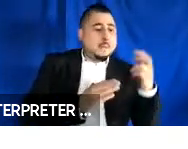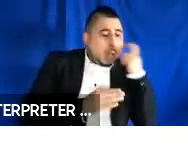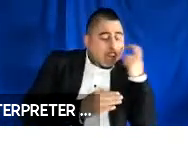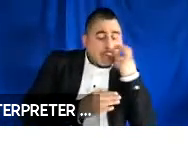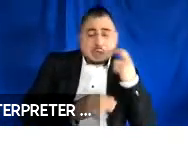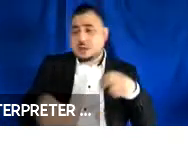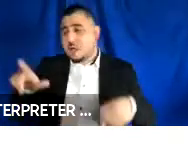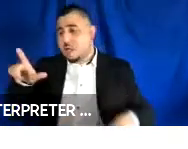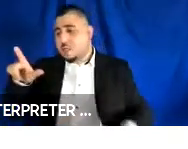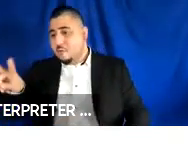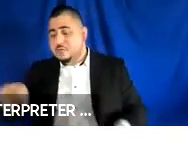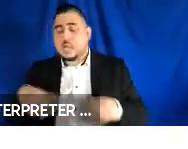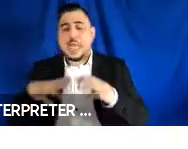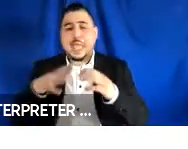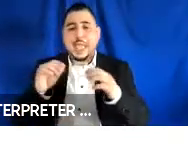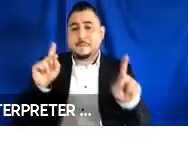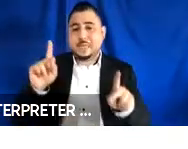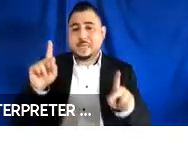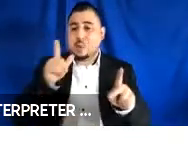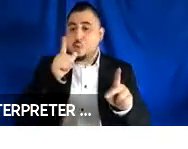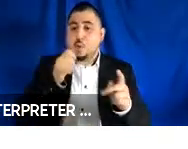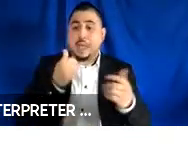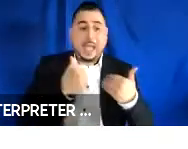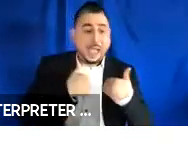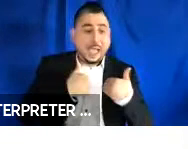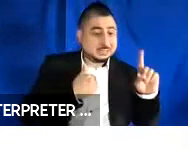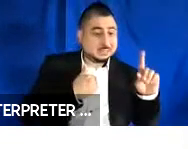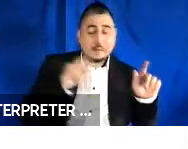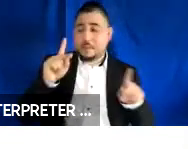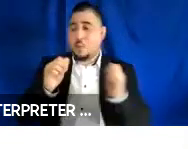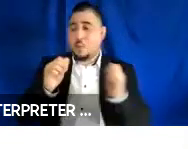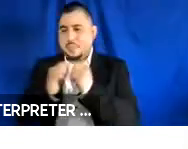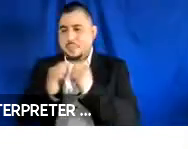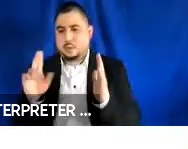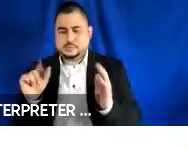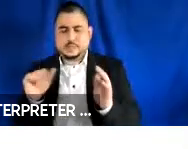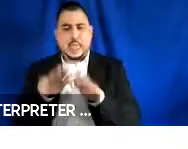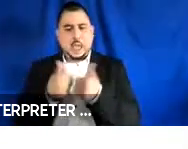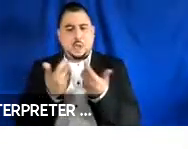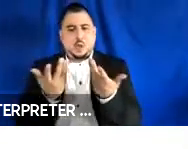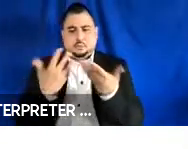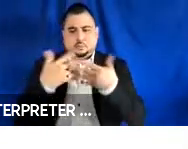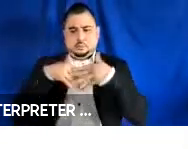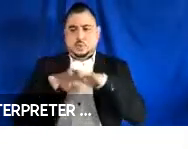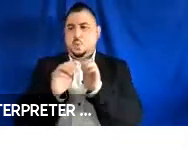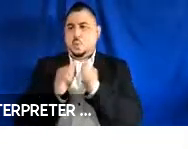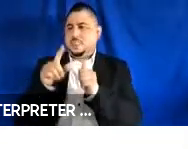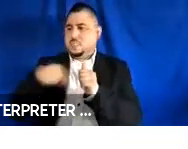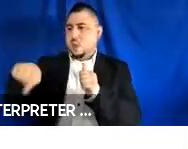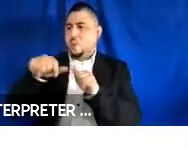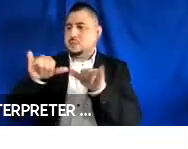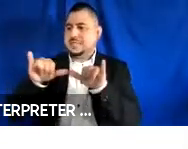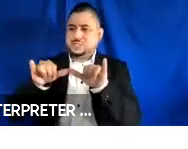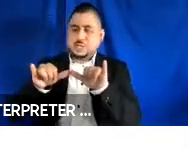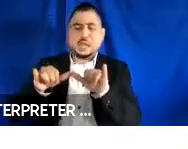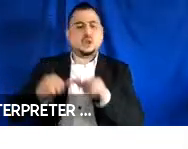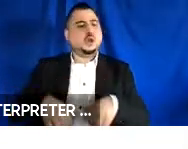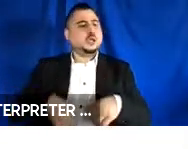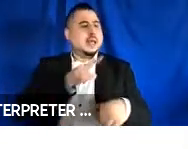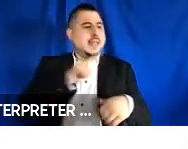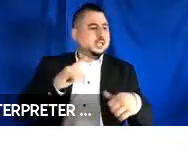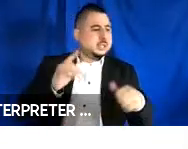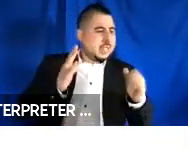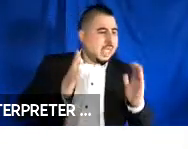others with and even without disabilities. So how can we engage with engineers and policymakers to